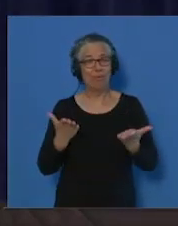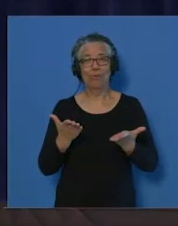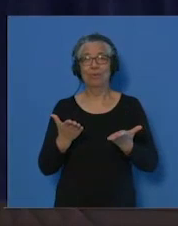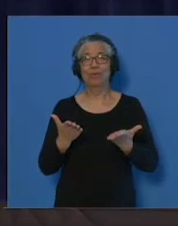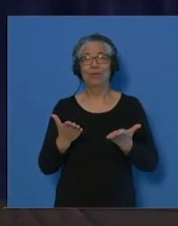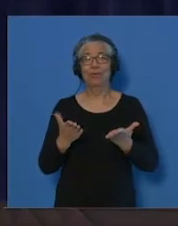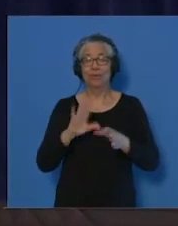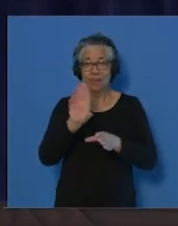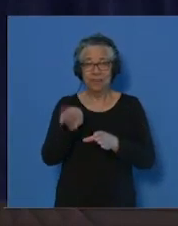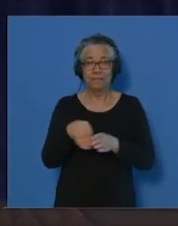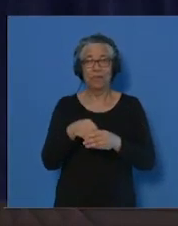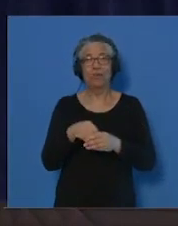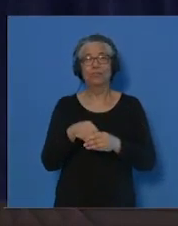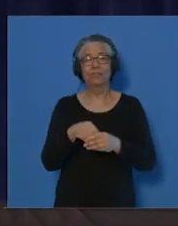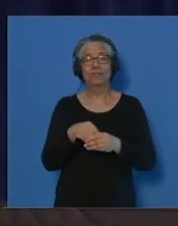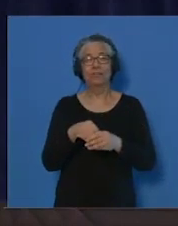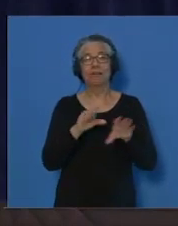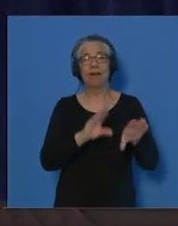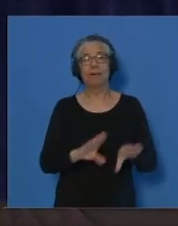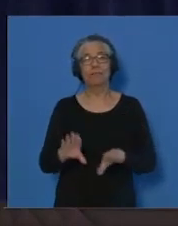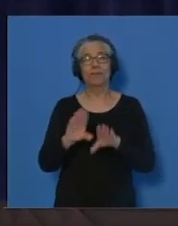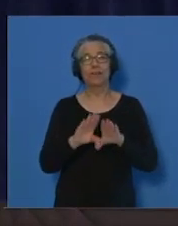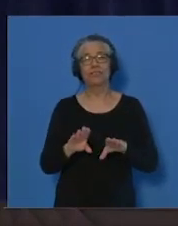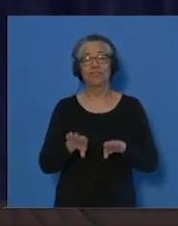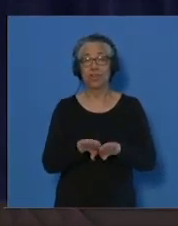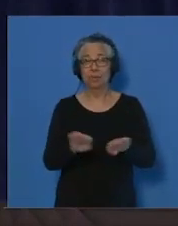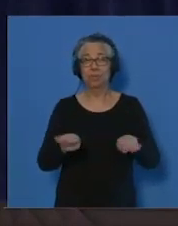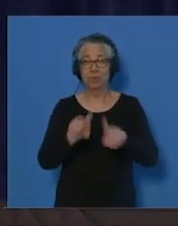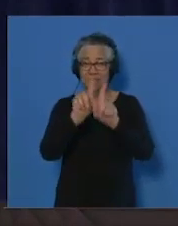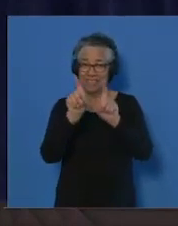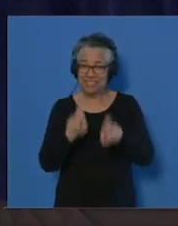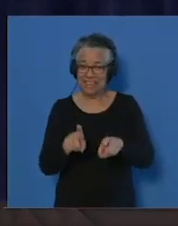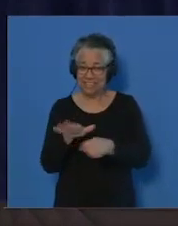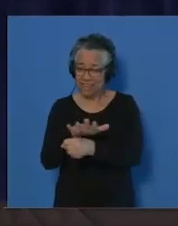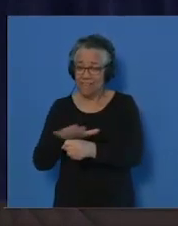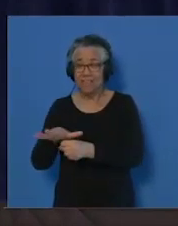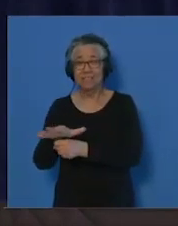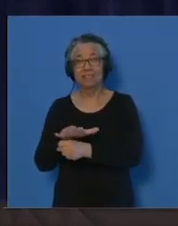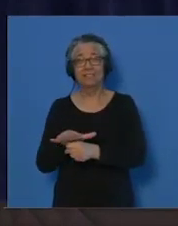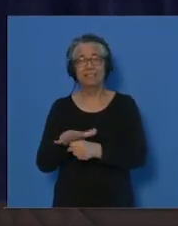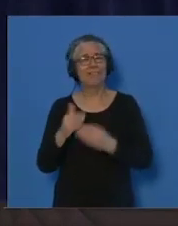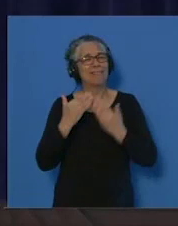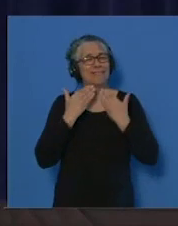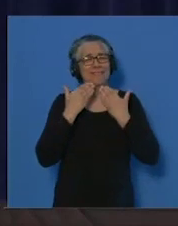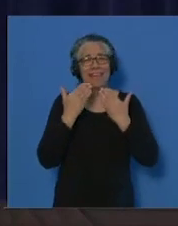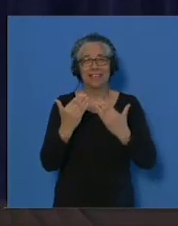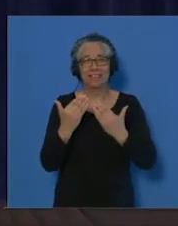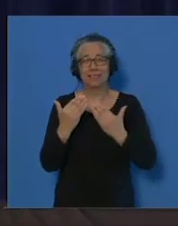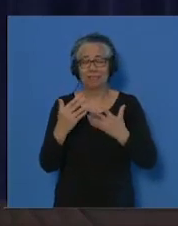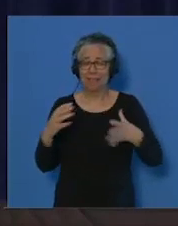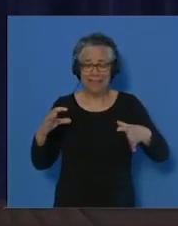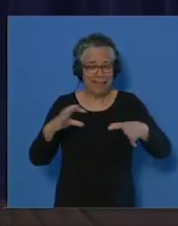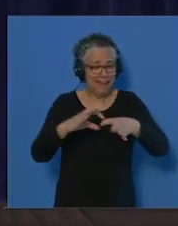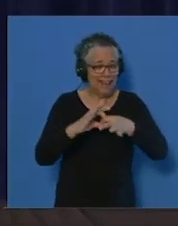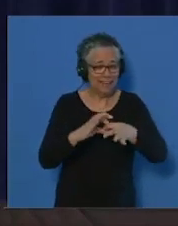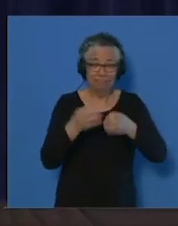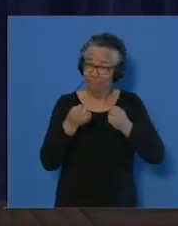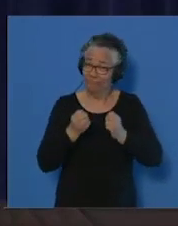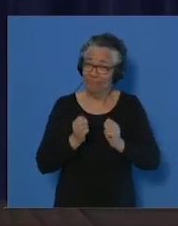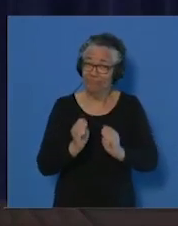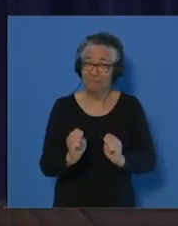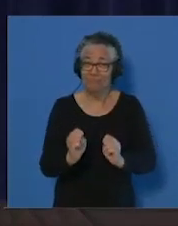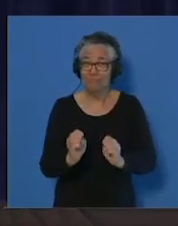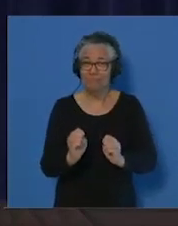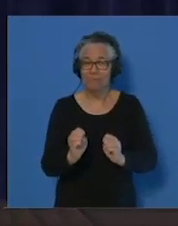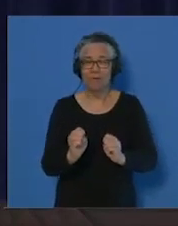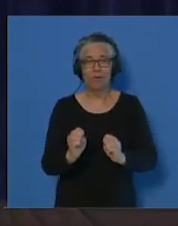in the operation of Bermuda's testing facilities. Thanks to the collective effort of all, on